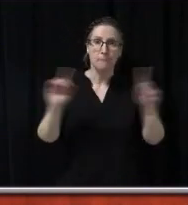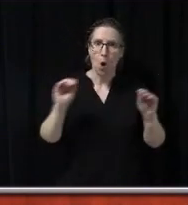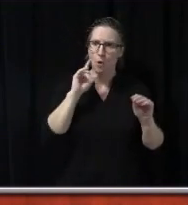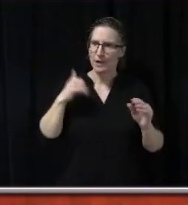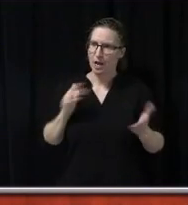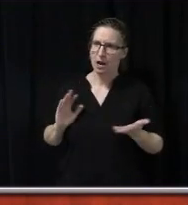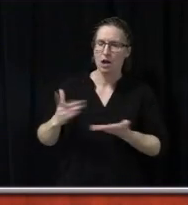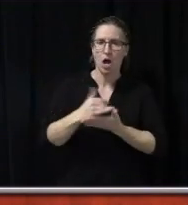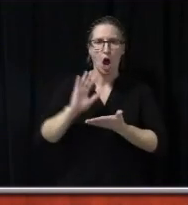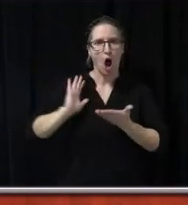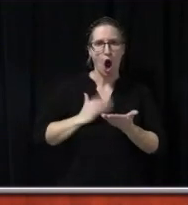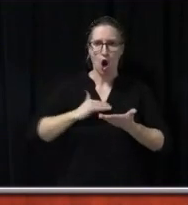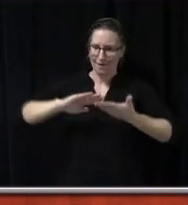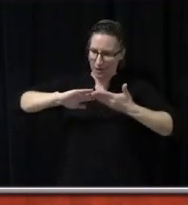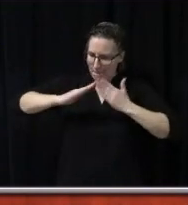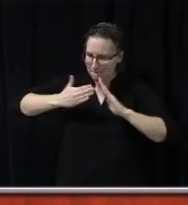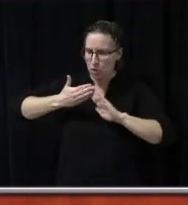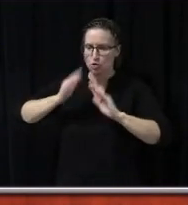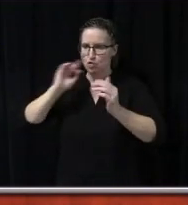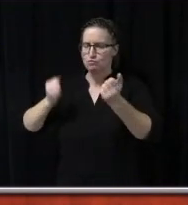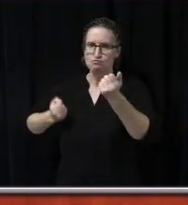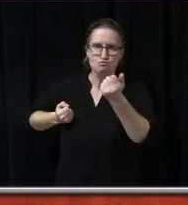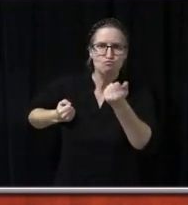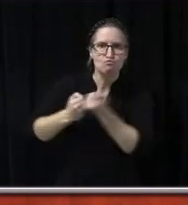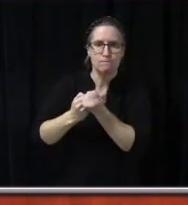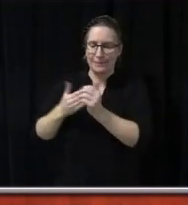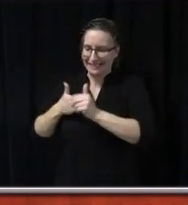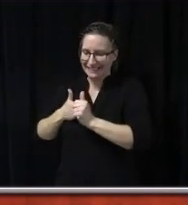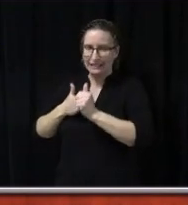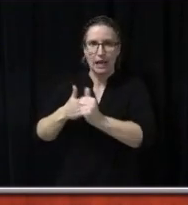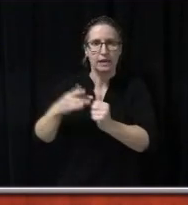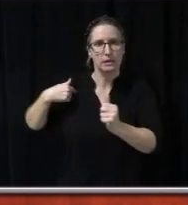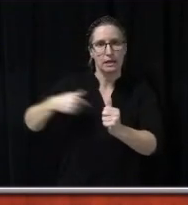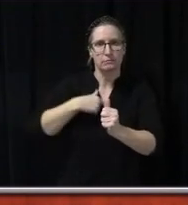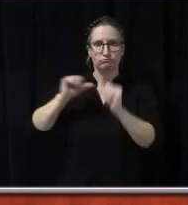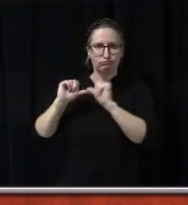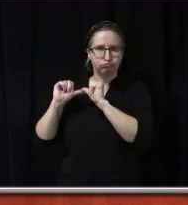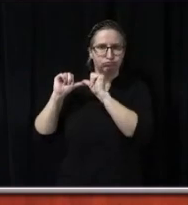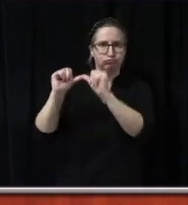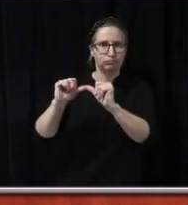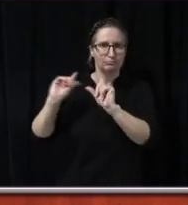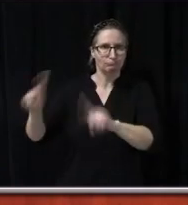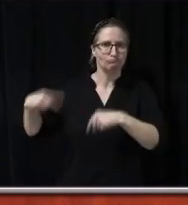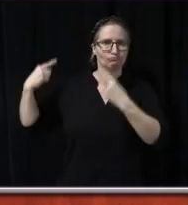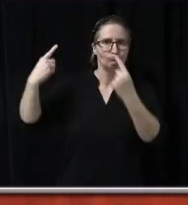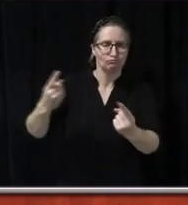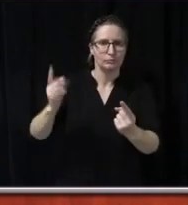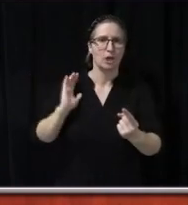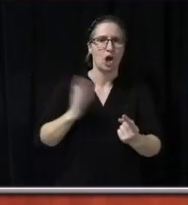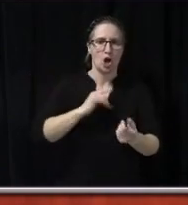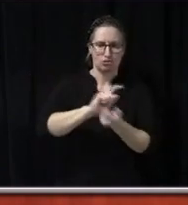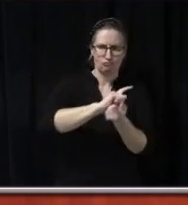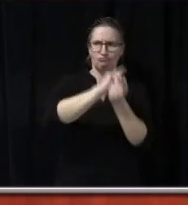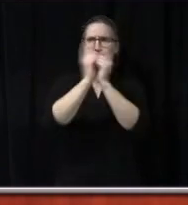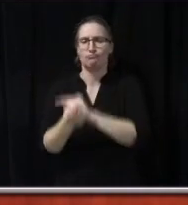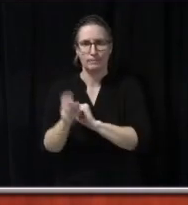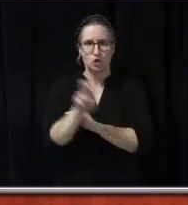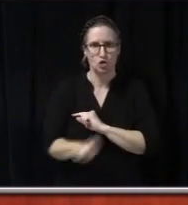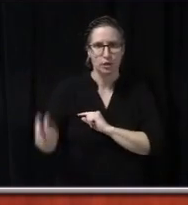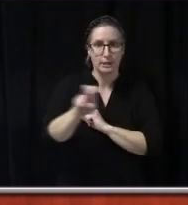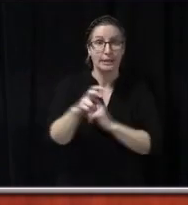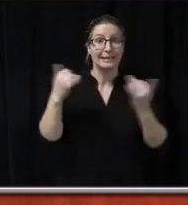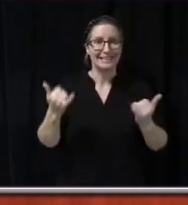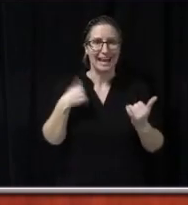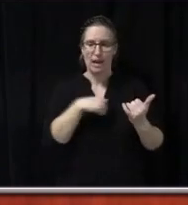of a village that has supported us and guided us throughout this transformational journey. Today,